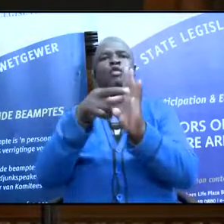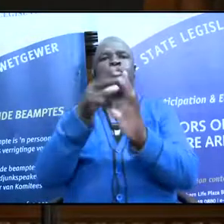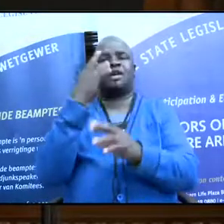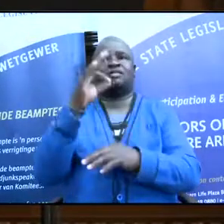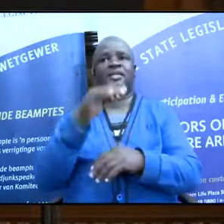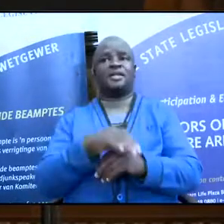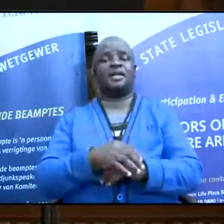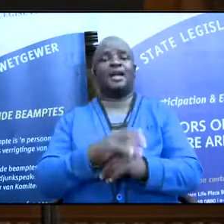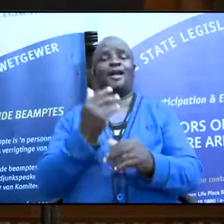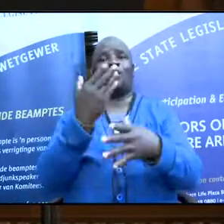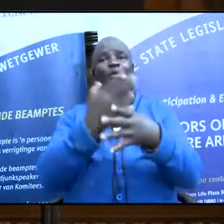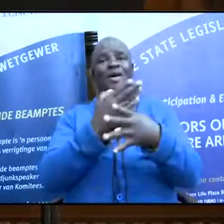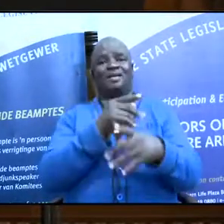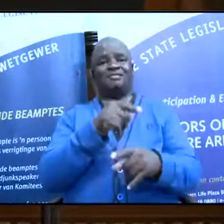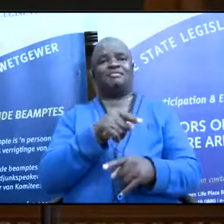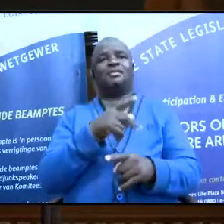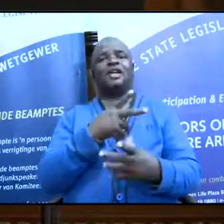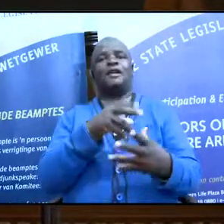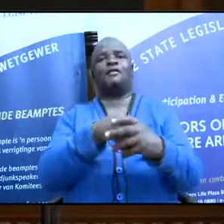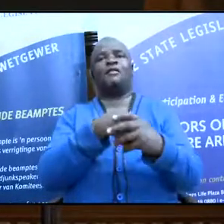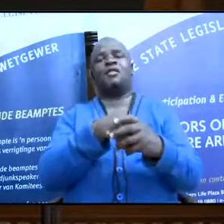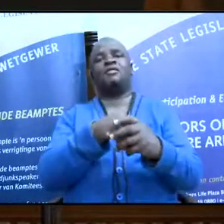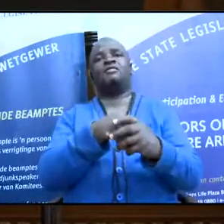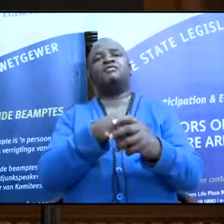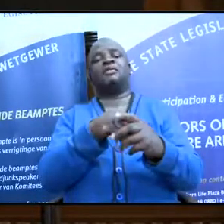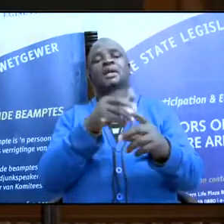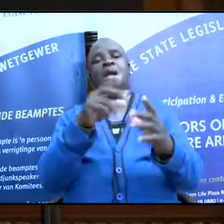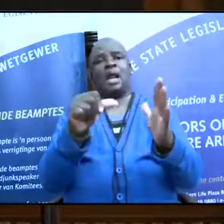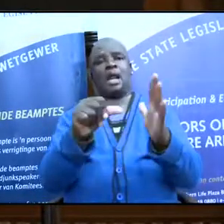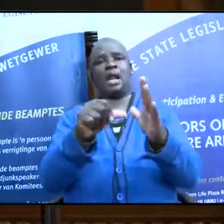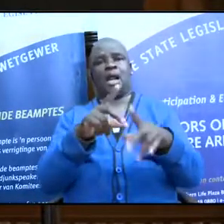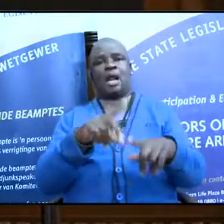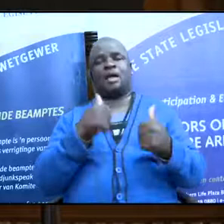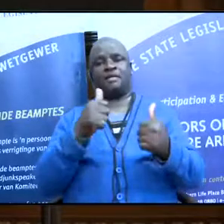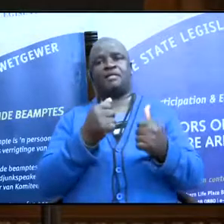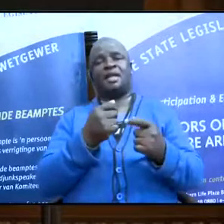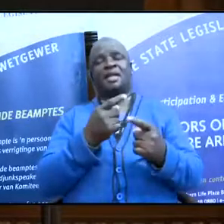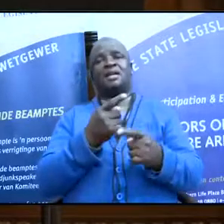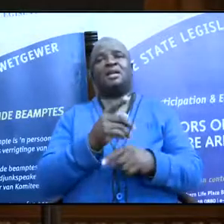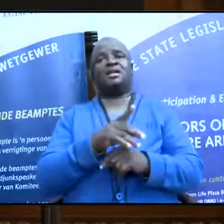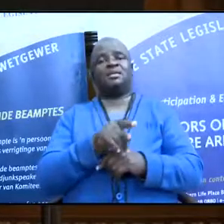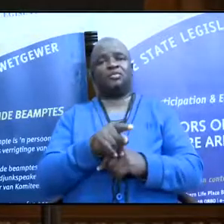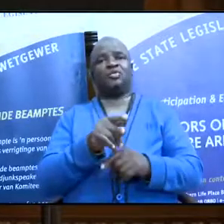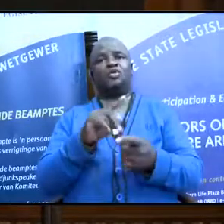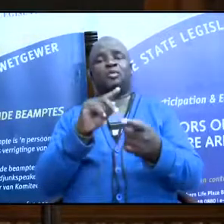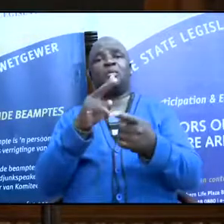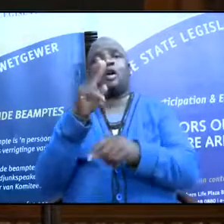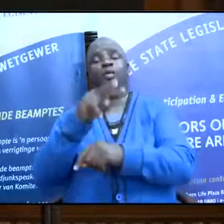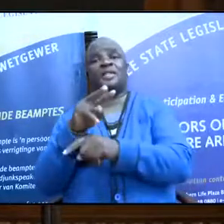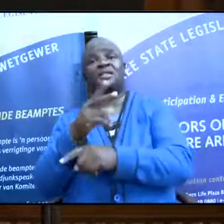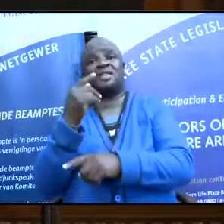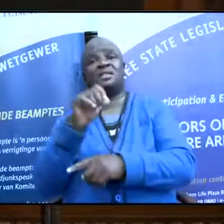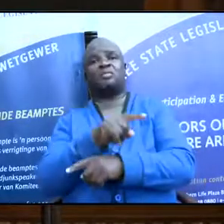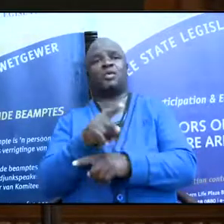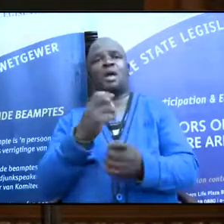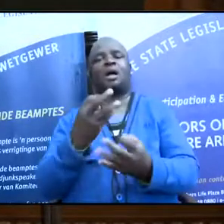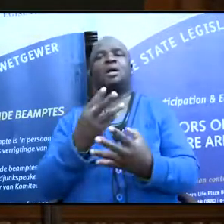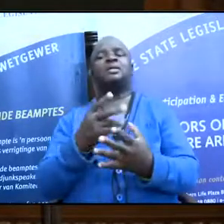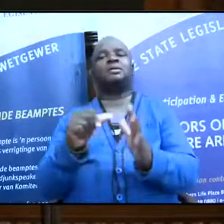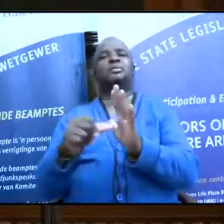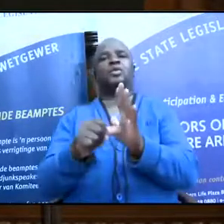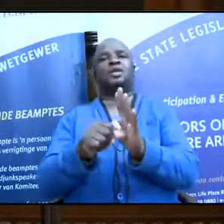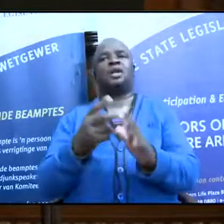therefore are involved in a very aspect of life and thus the observations are often the most